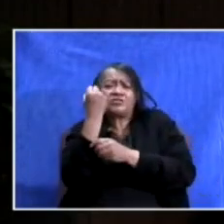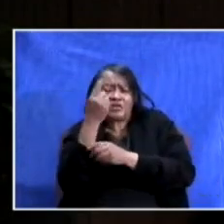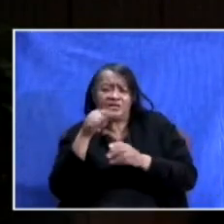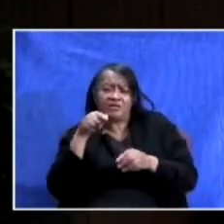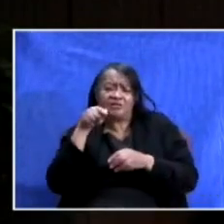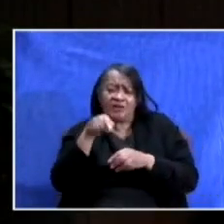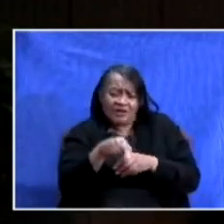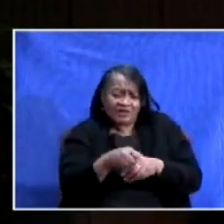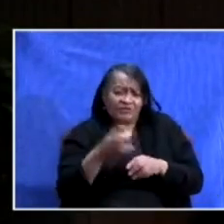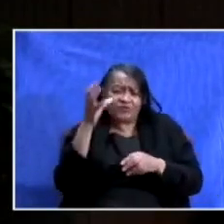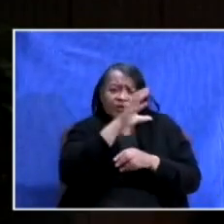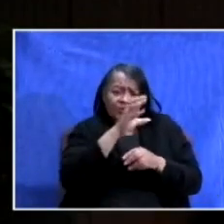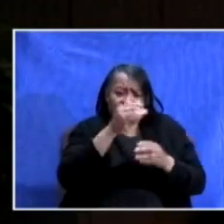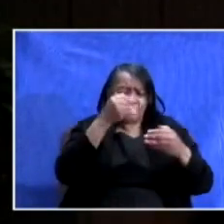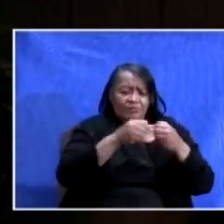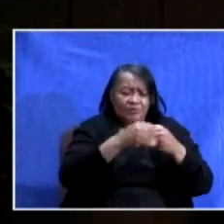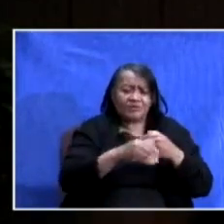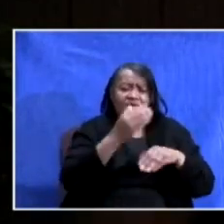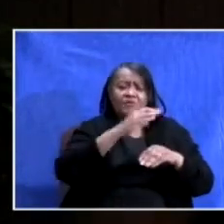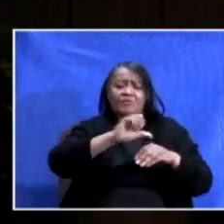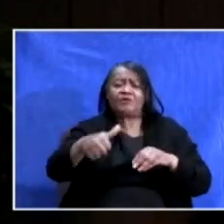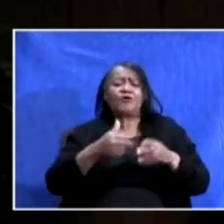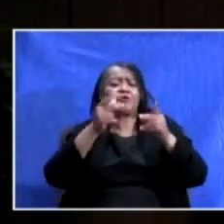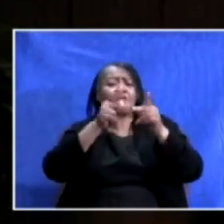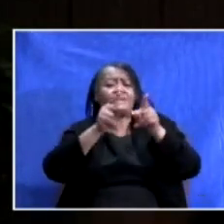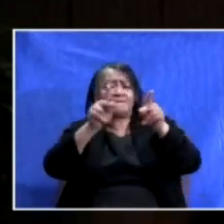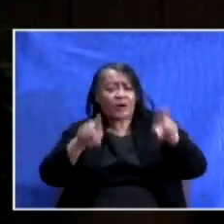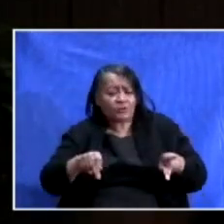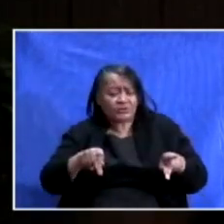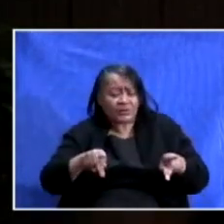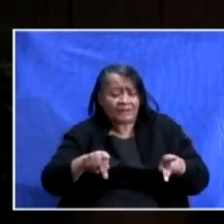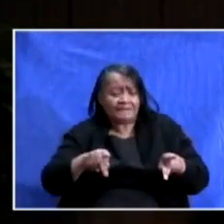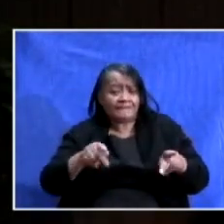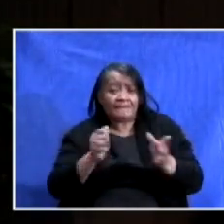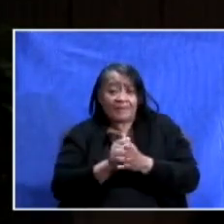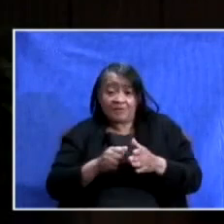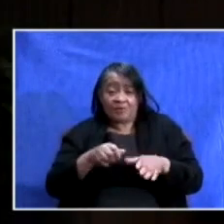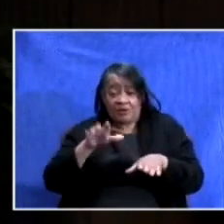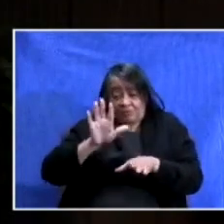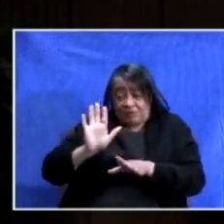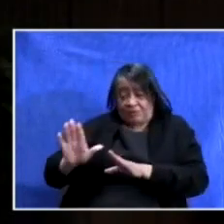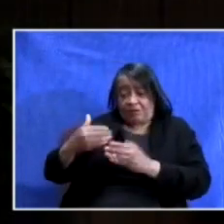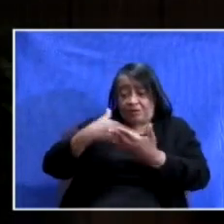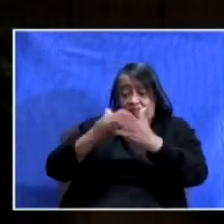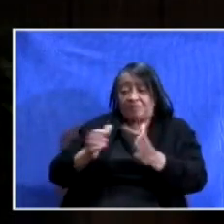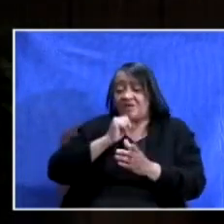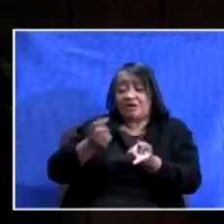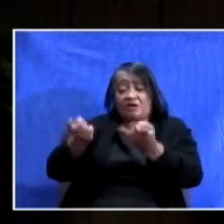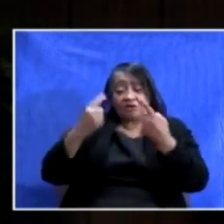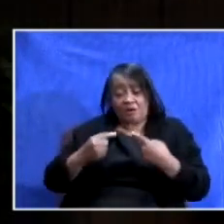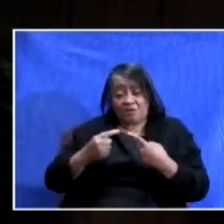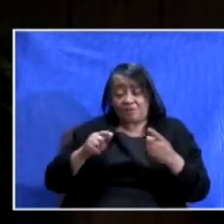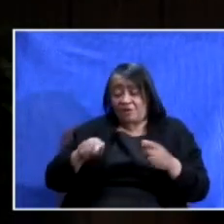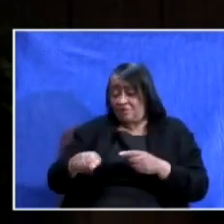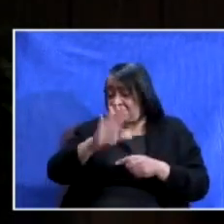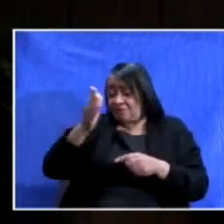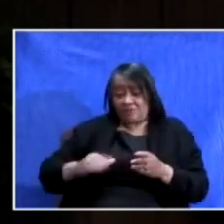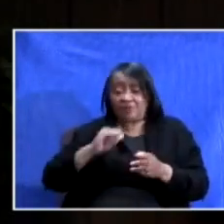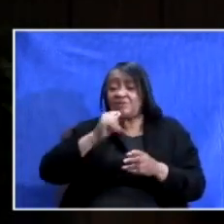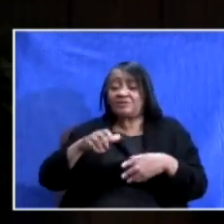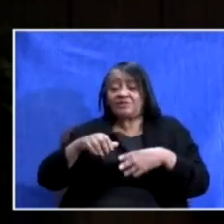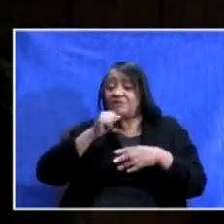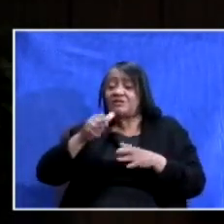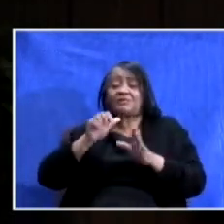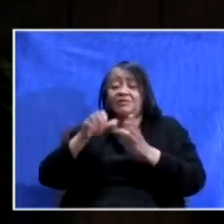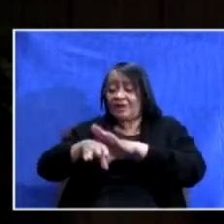he's seeking bread for someone else. If his neighbor had not come, he never would have been out